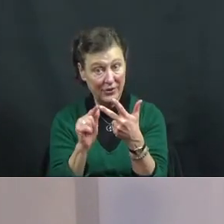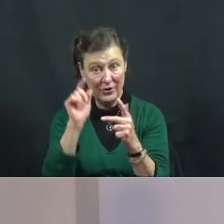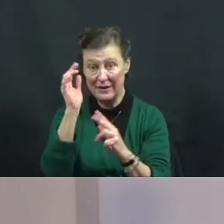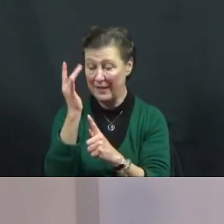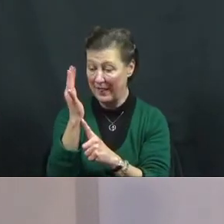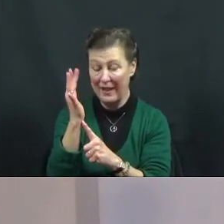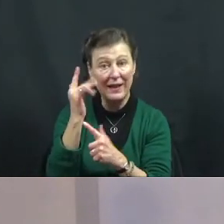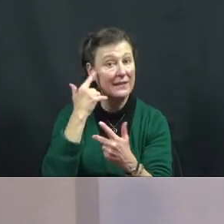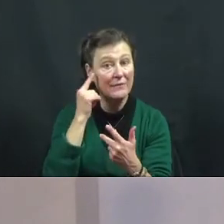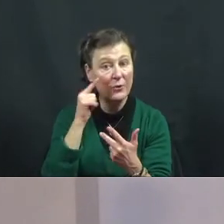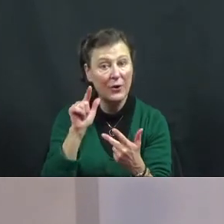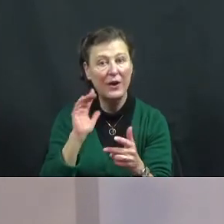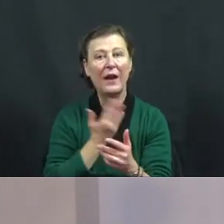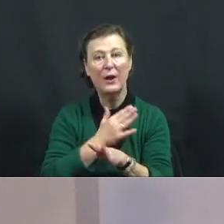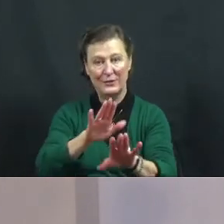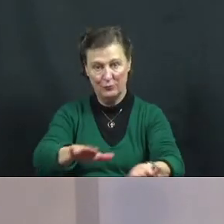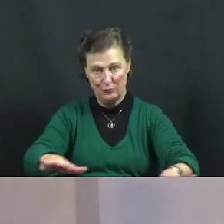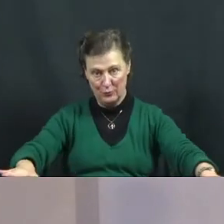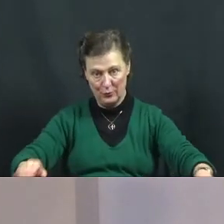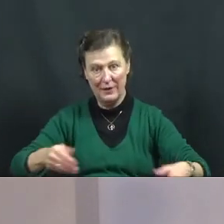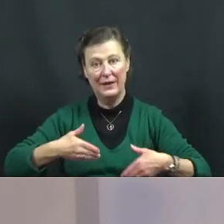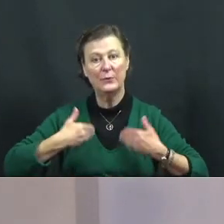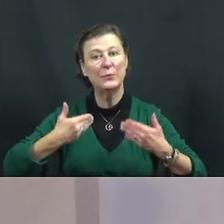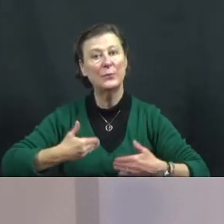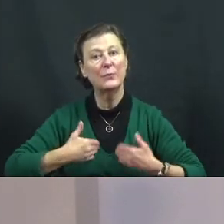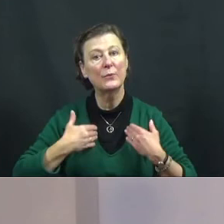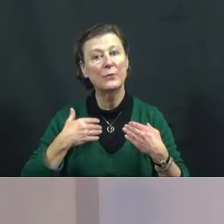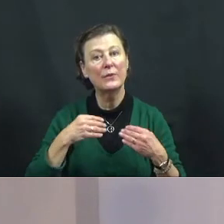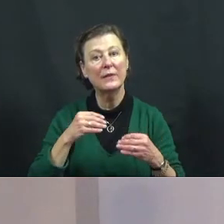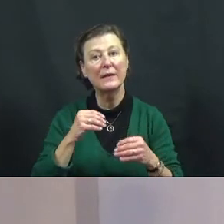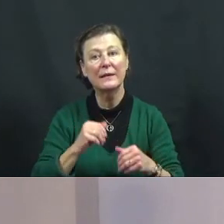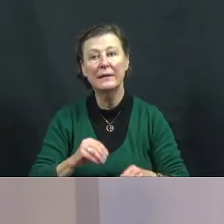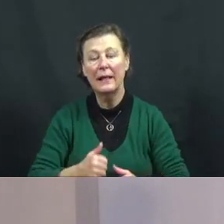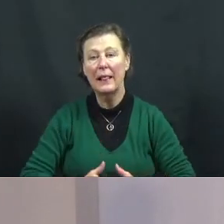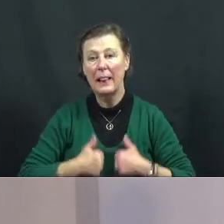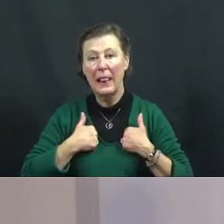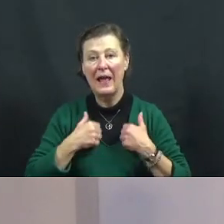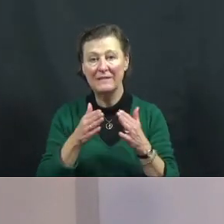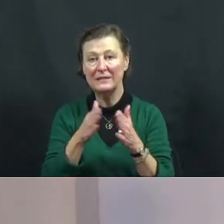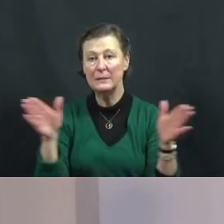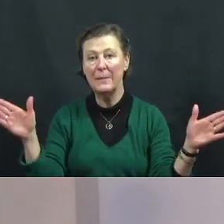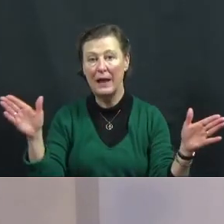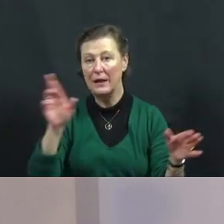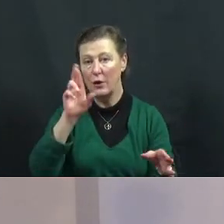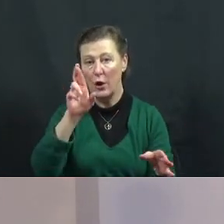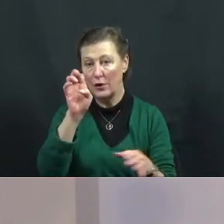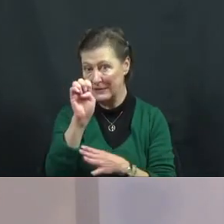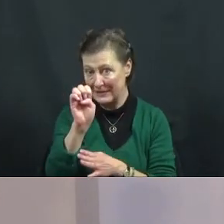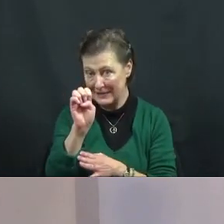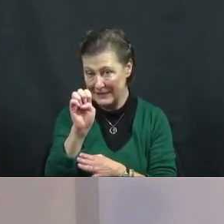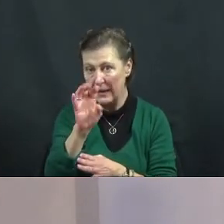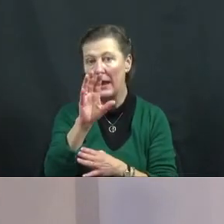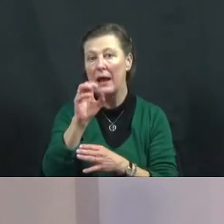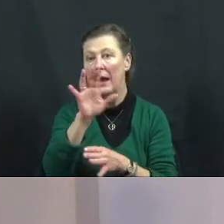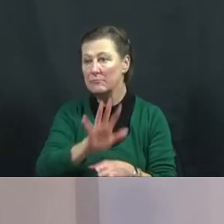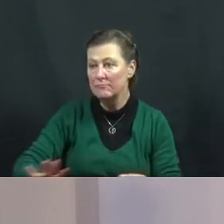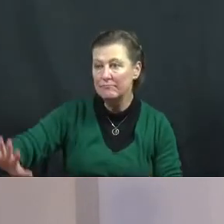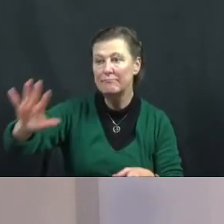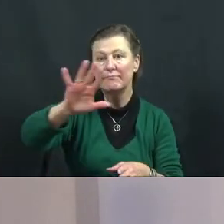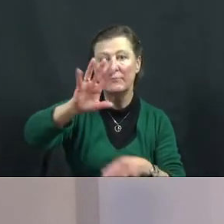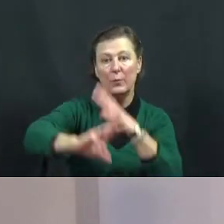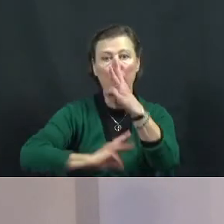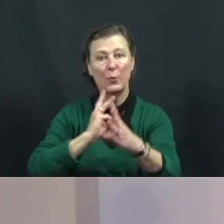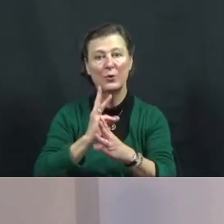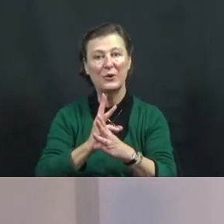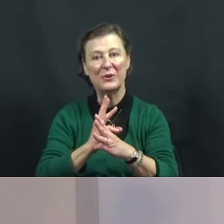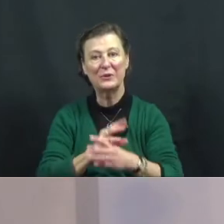third chalice for our children and youth in lifespan religious education and in our world at